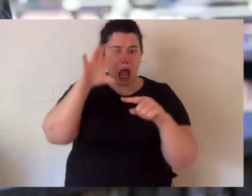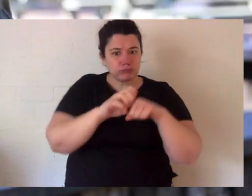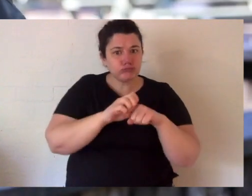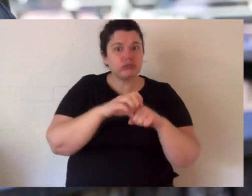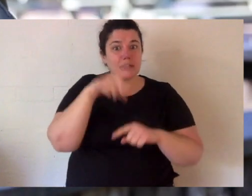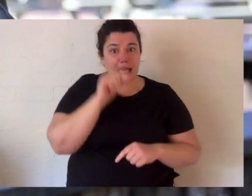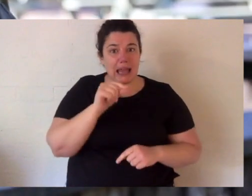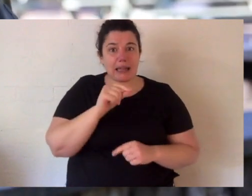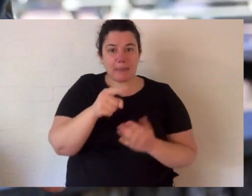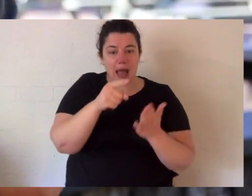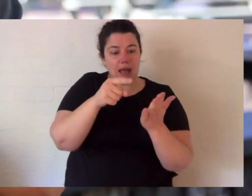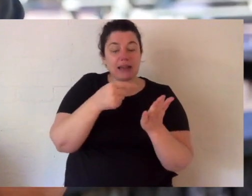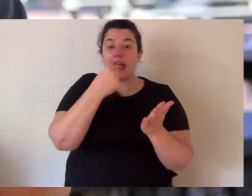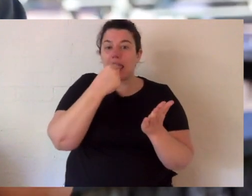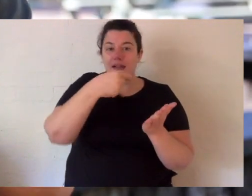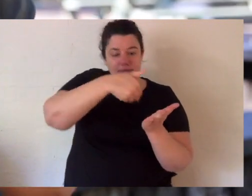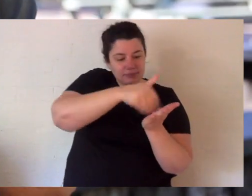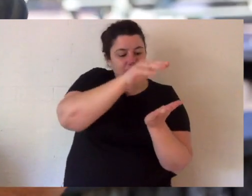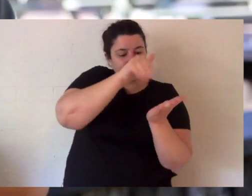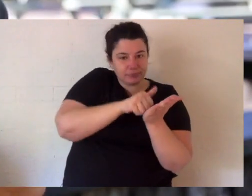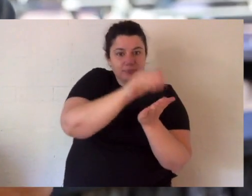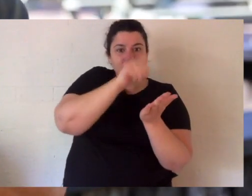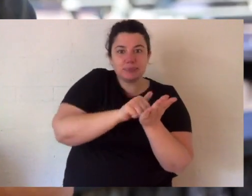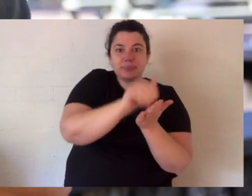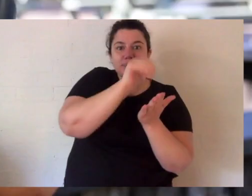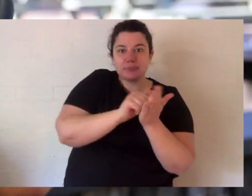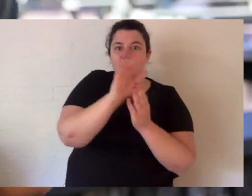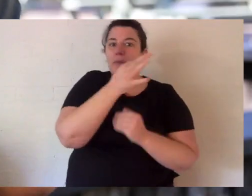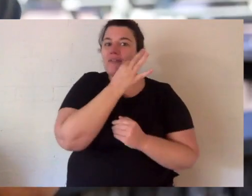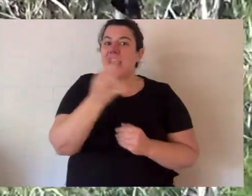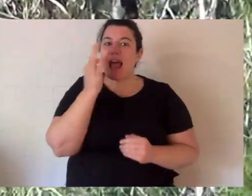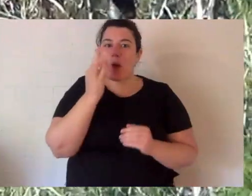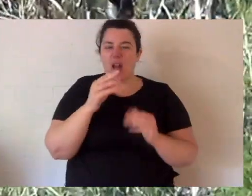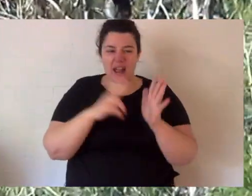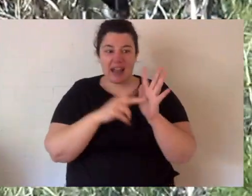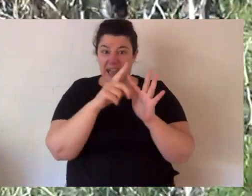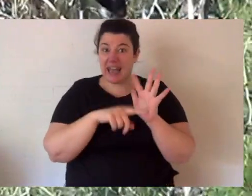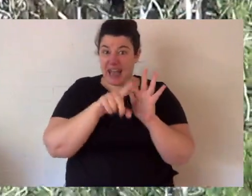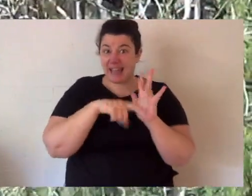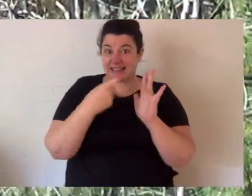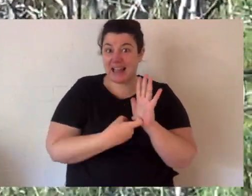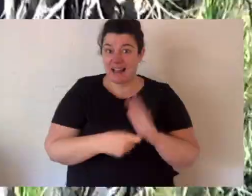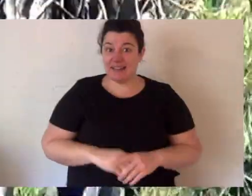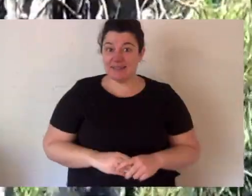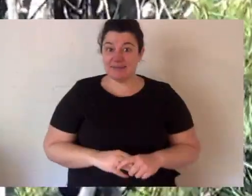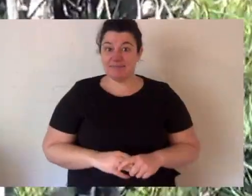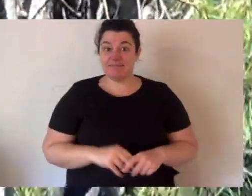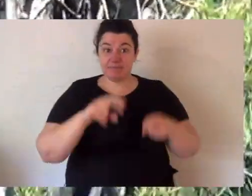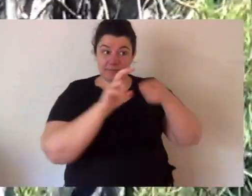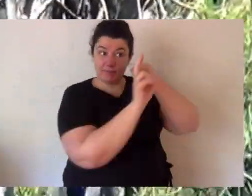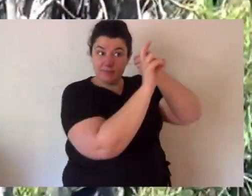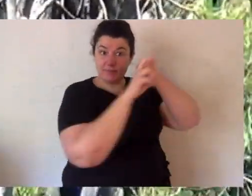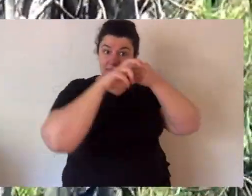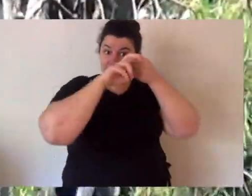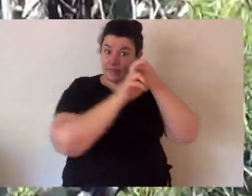chewing, biting, but also a tongue that's able to lick nectar out of the flowers. Each day, when flying foxes